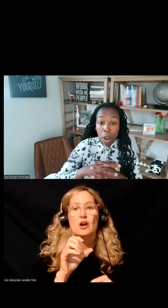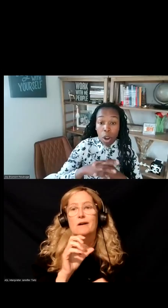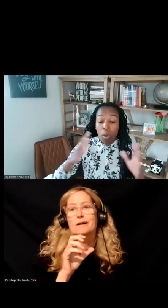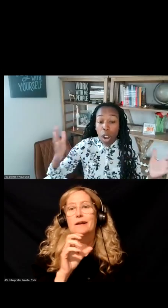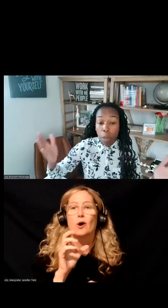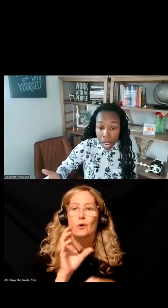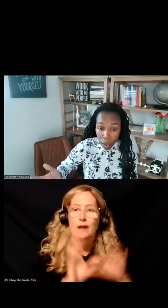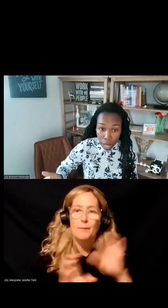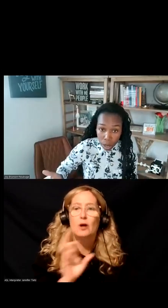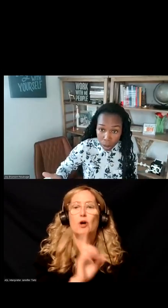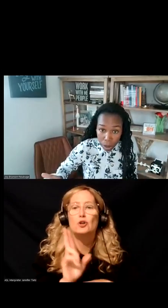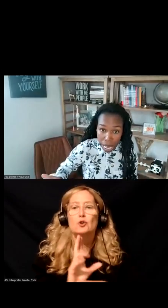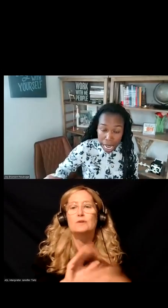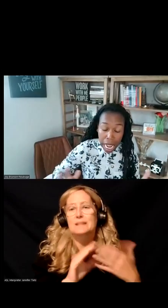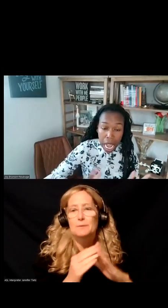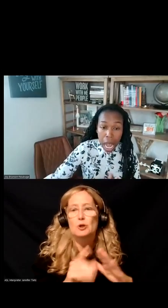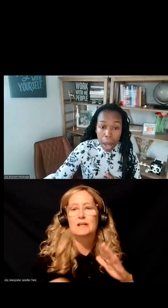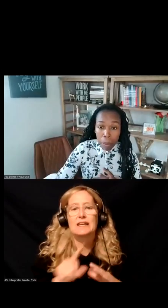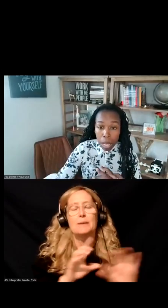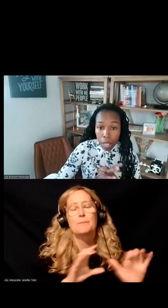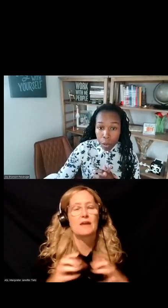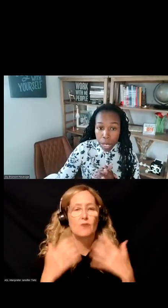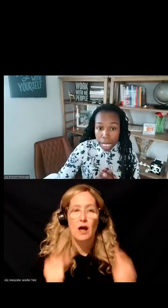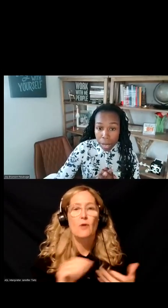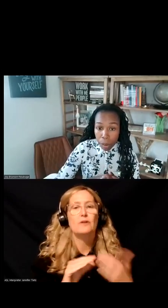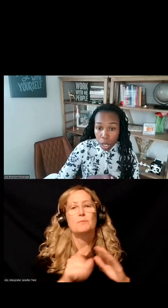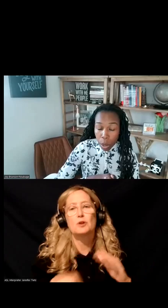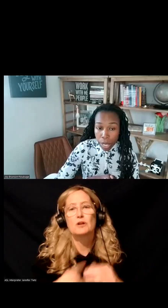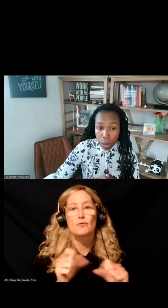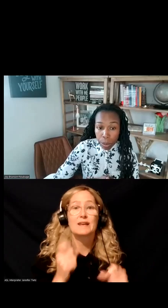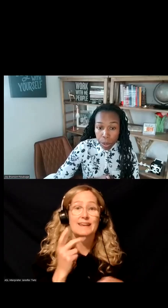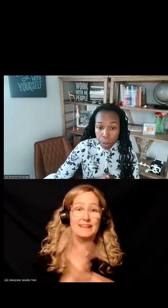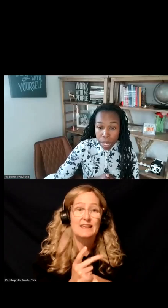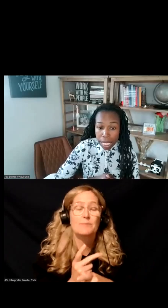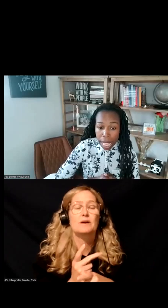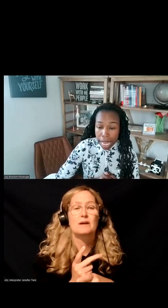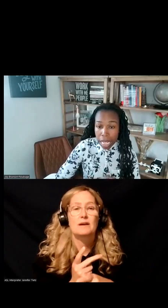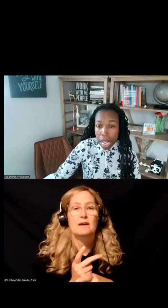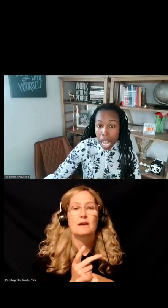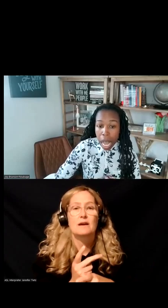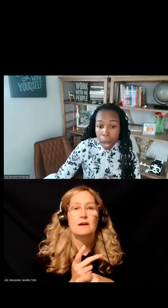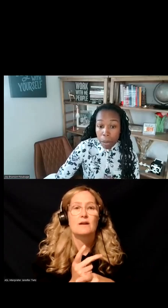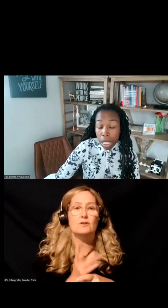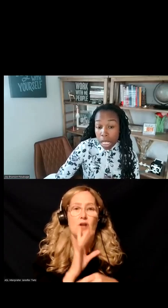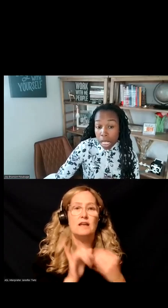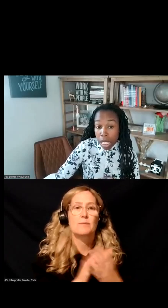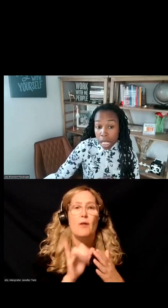community, our overall behavioral health community. If we can keep going through this slide,